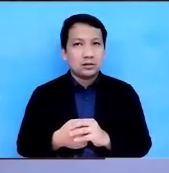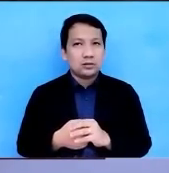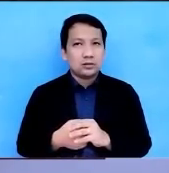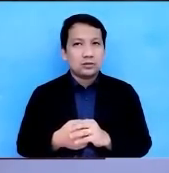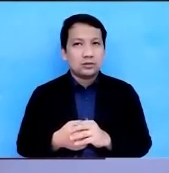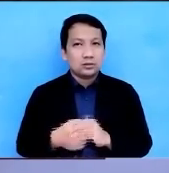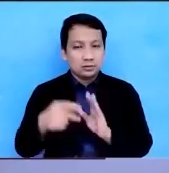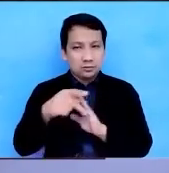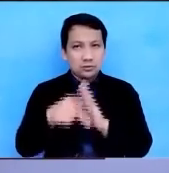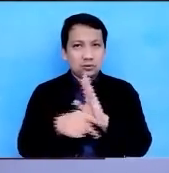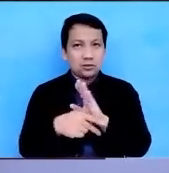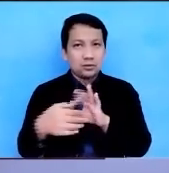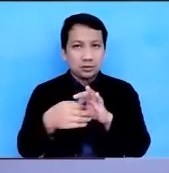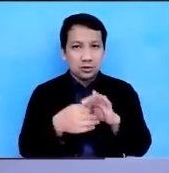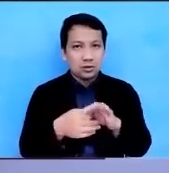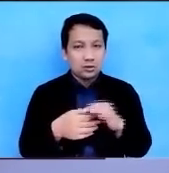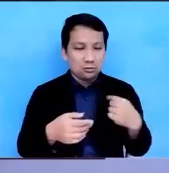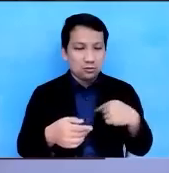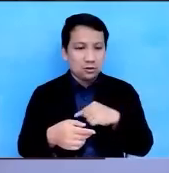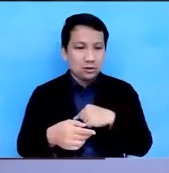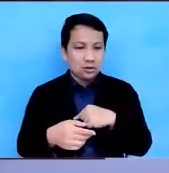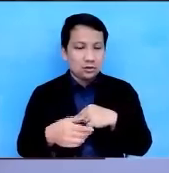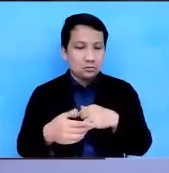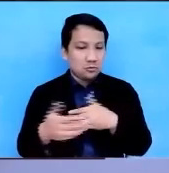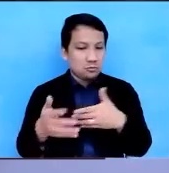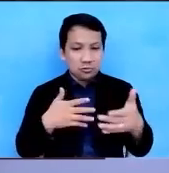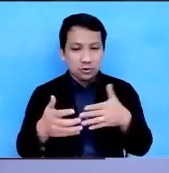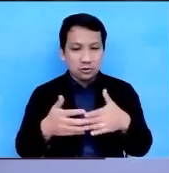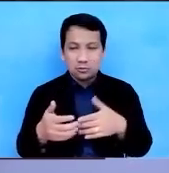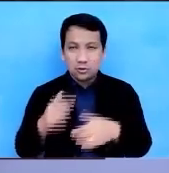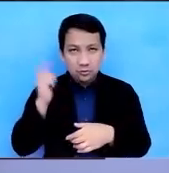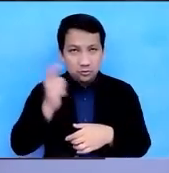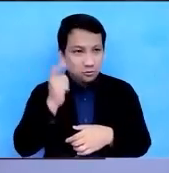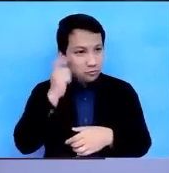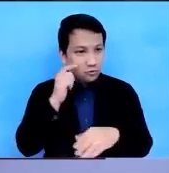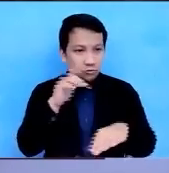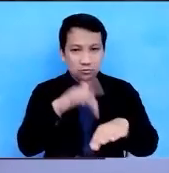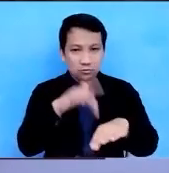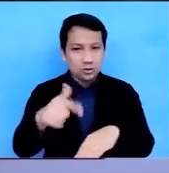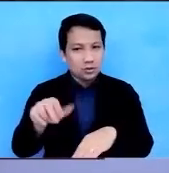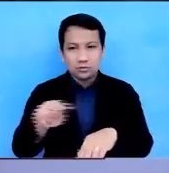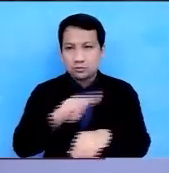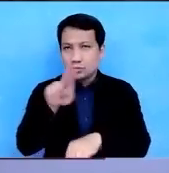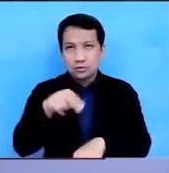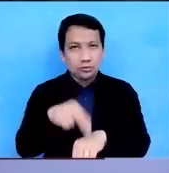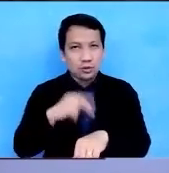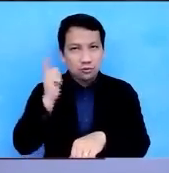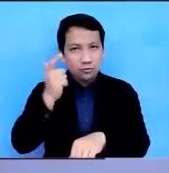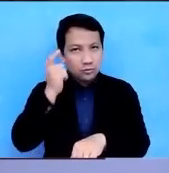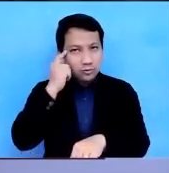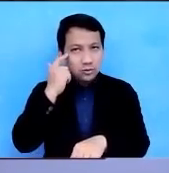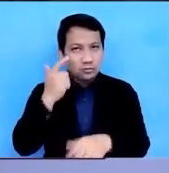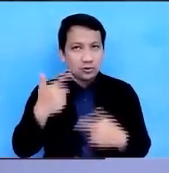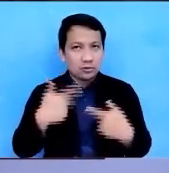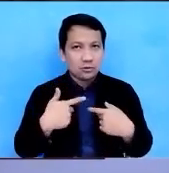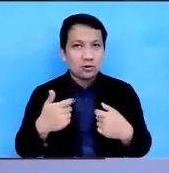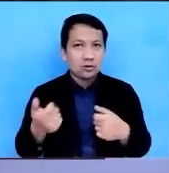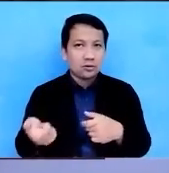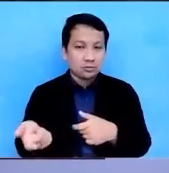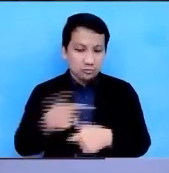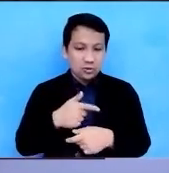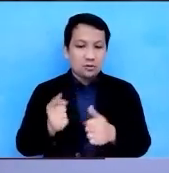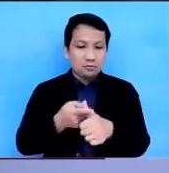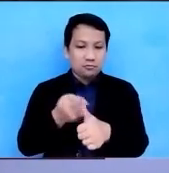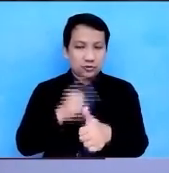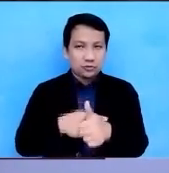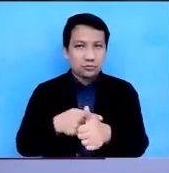protocol so that before any government agency, whether LGU or national government po, would have to go through